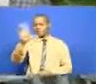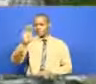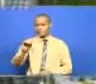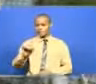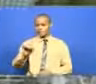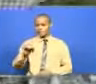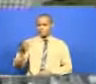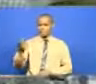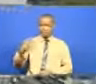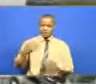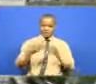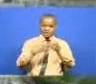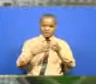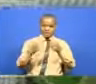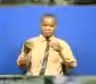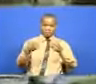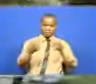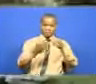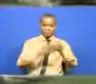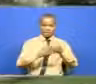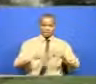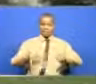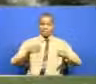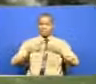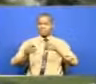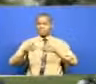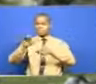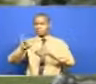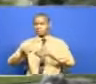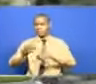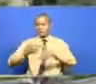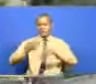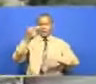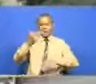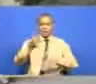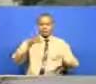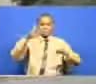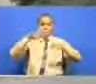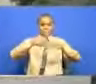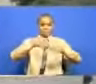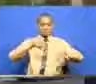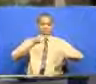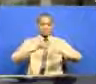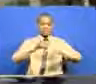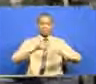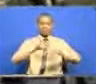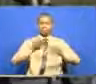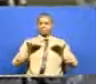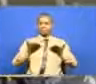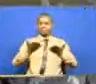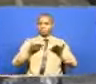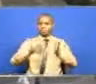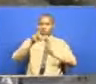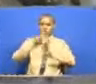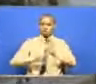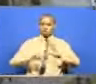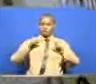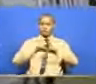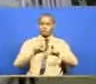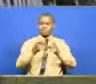September. Spending on groceries remained high, but petrol sales were still down as motorists made fewer journeys. Sales are